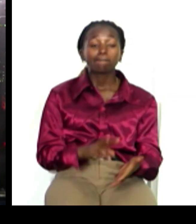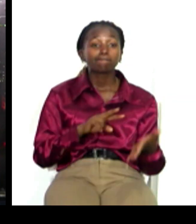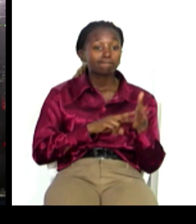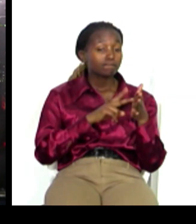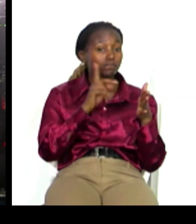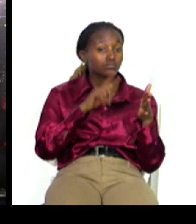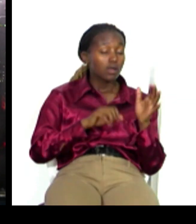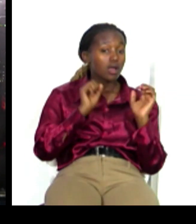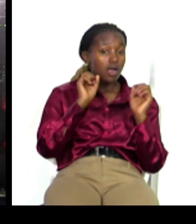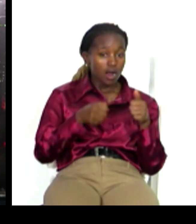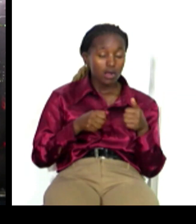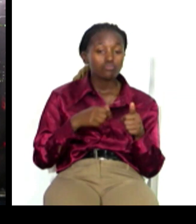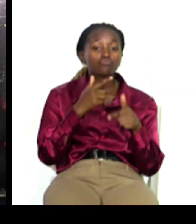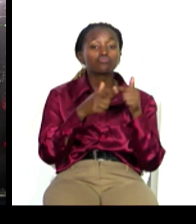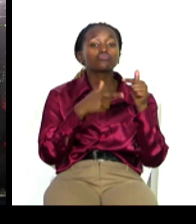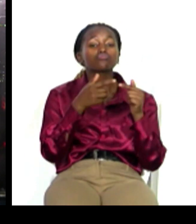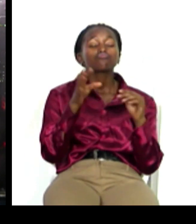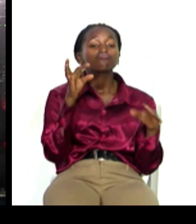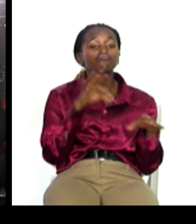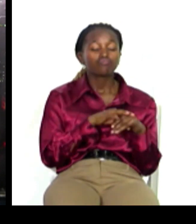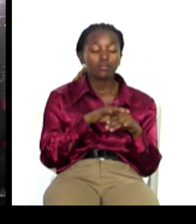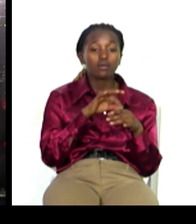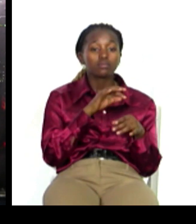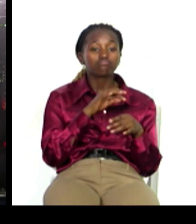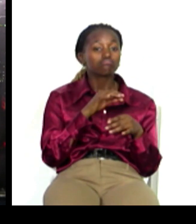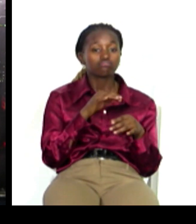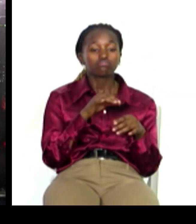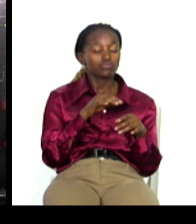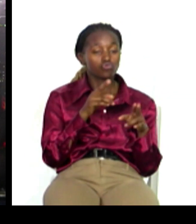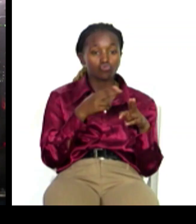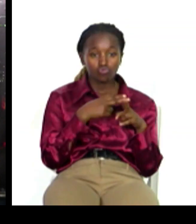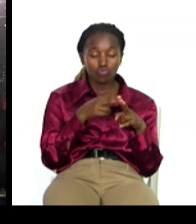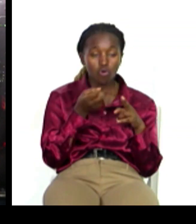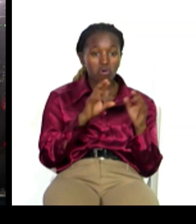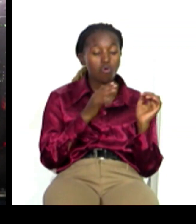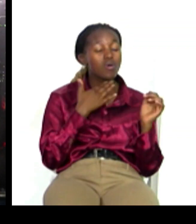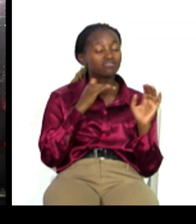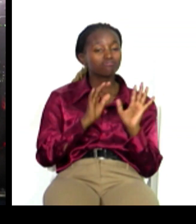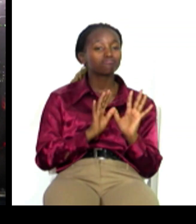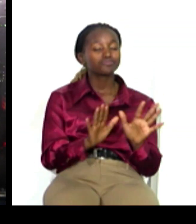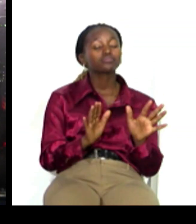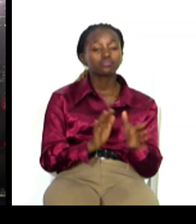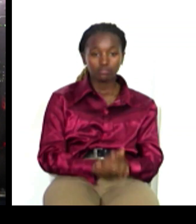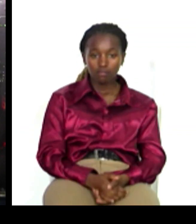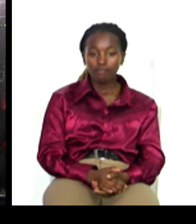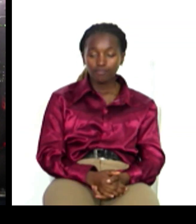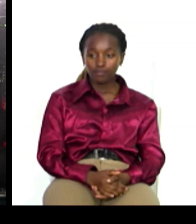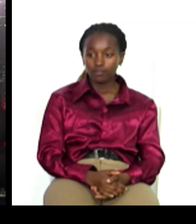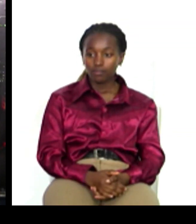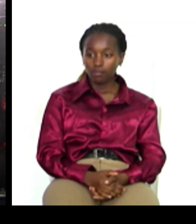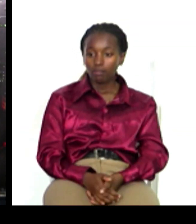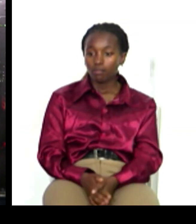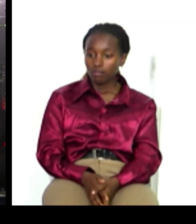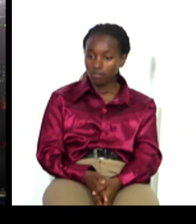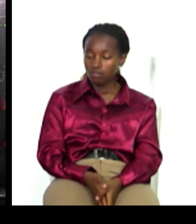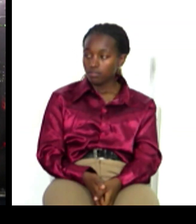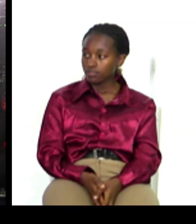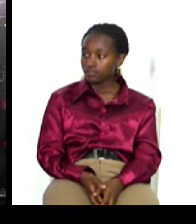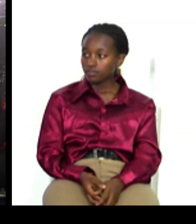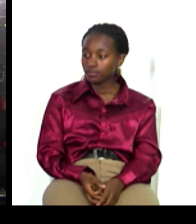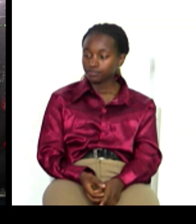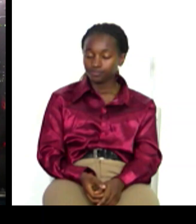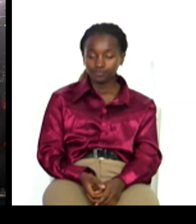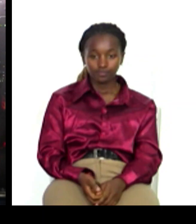that red line Yes. of pushing of the Yeah, dates. true. And the Constitution will allow this. Yes, Definitely. it's allowed, yeah.